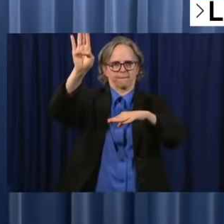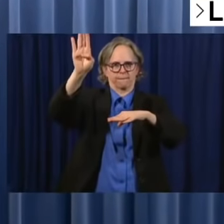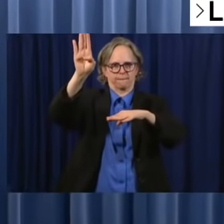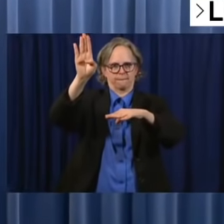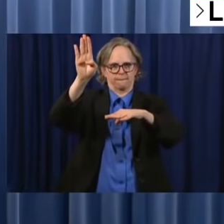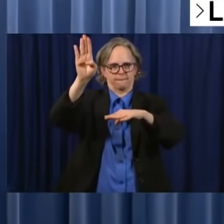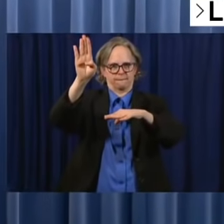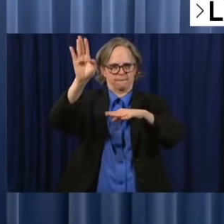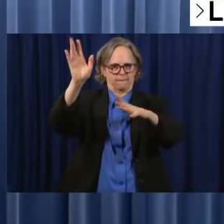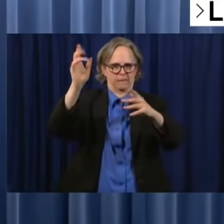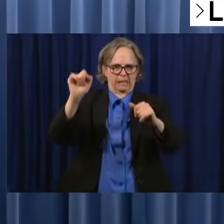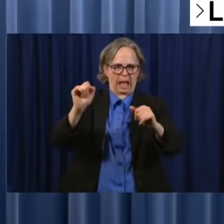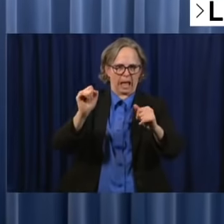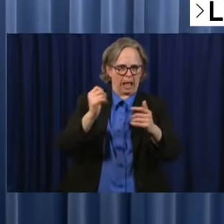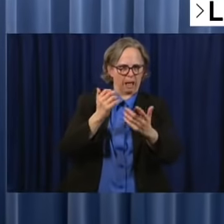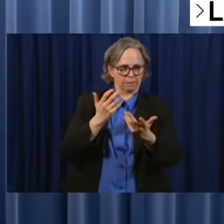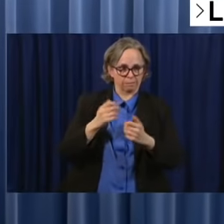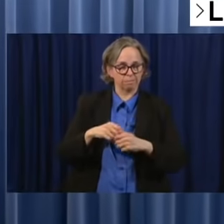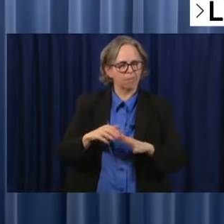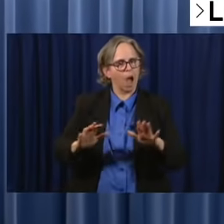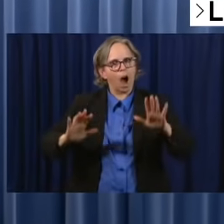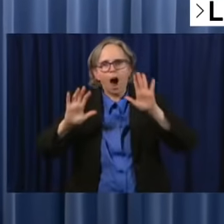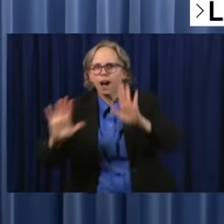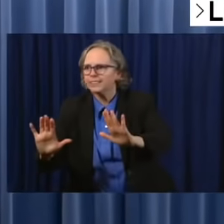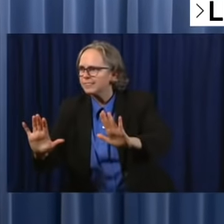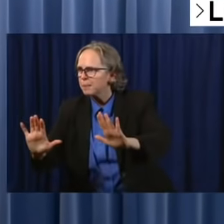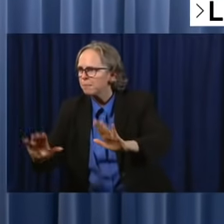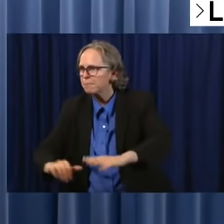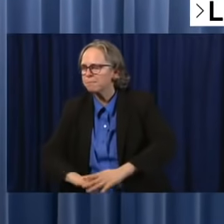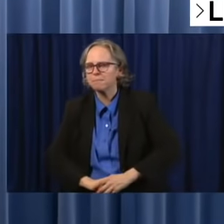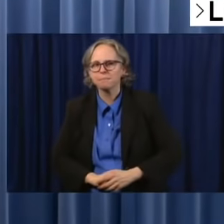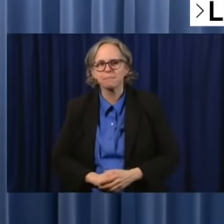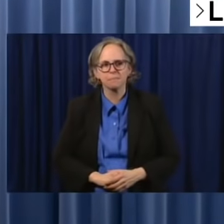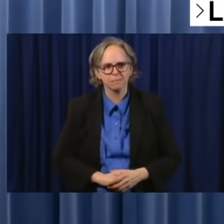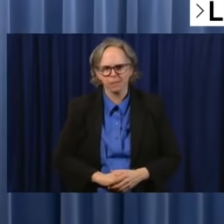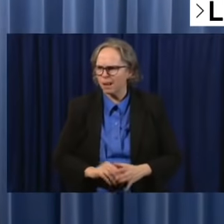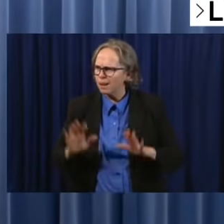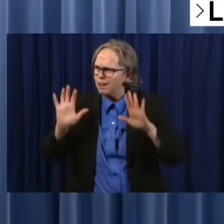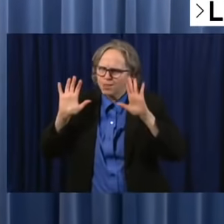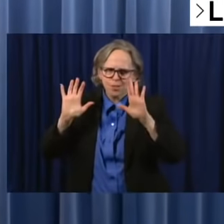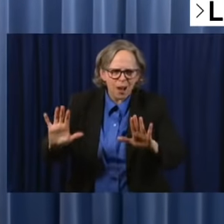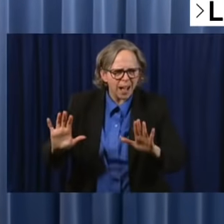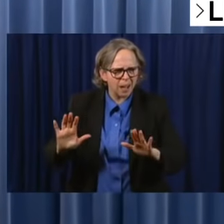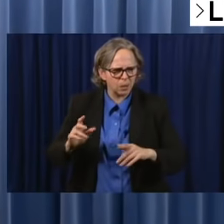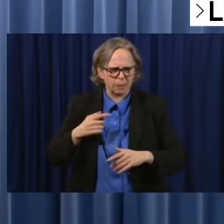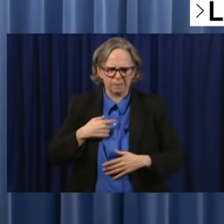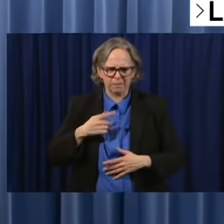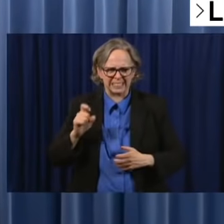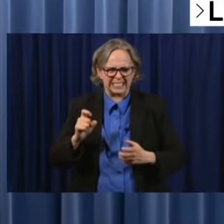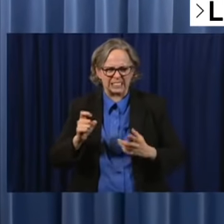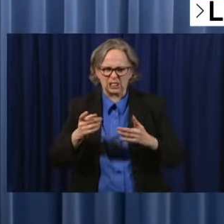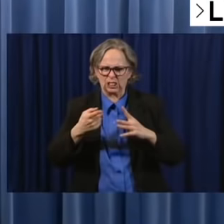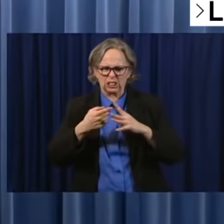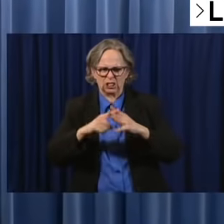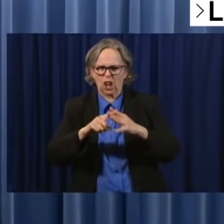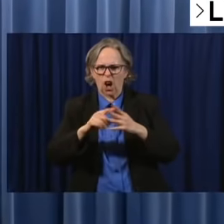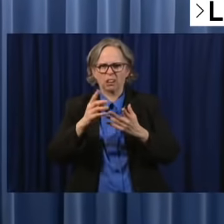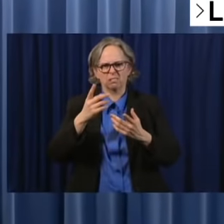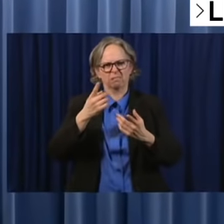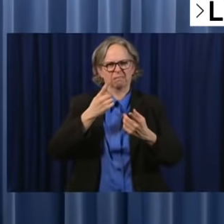Okay, great. I think that was great. I think we better get to some questions. And so what we're going to